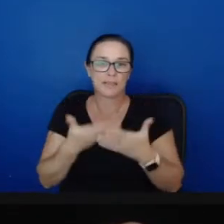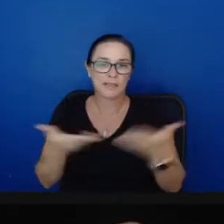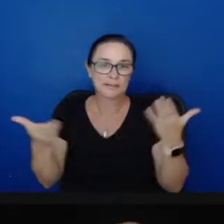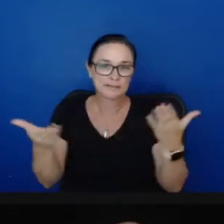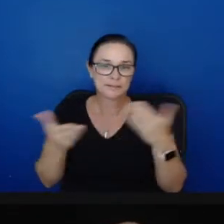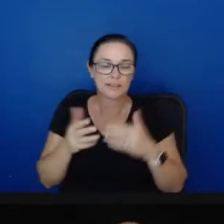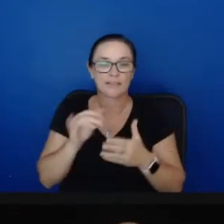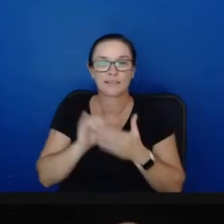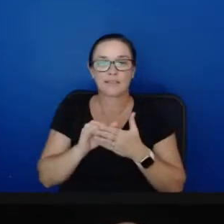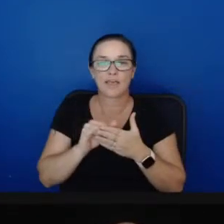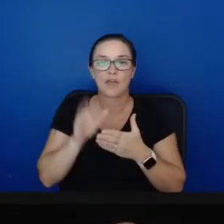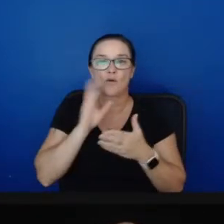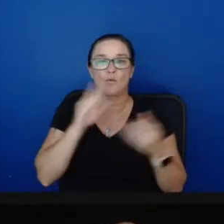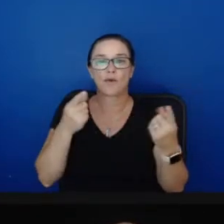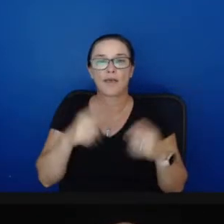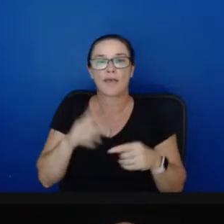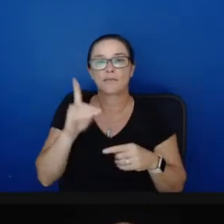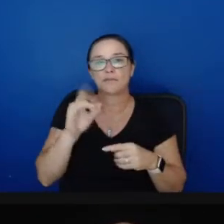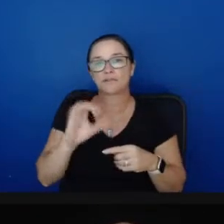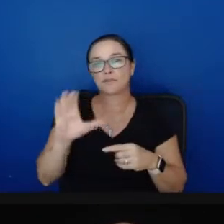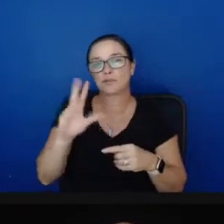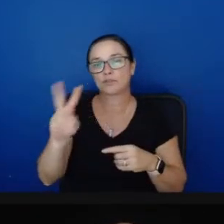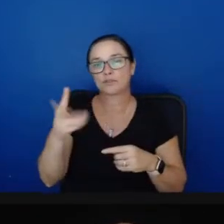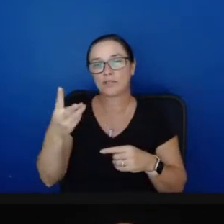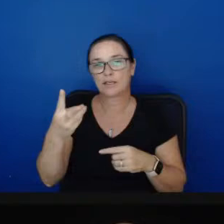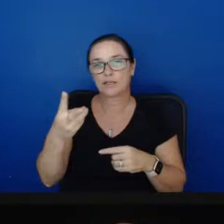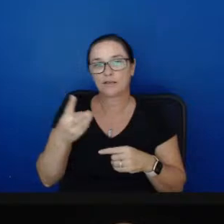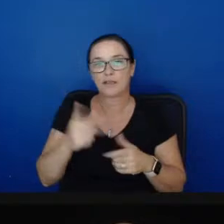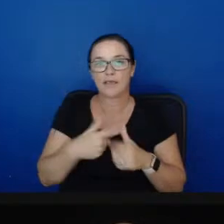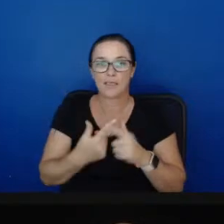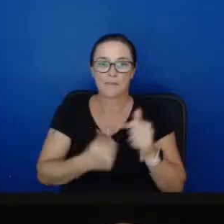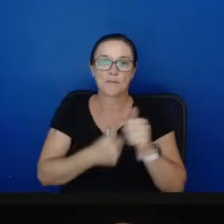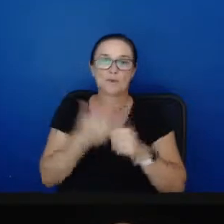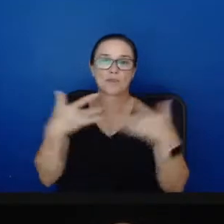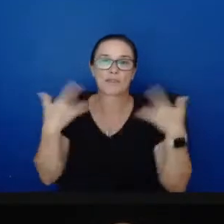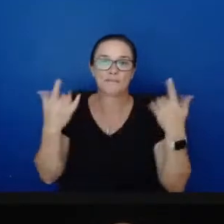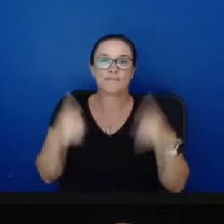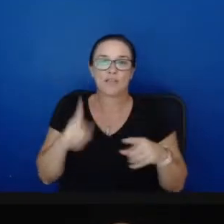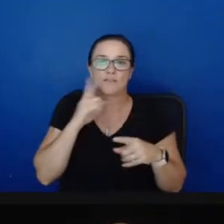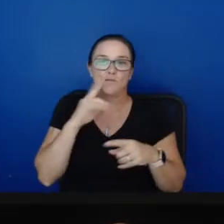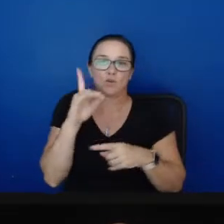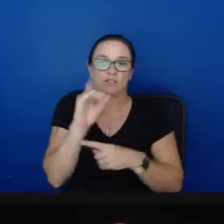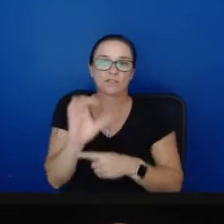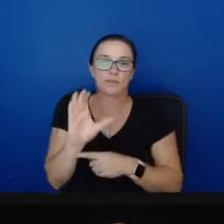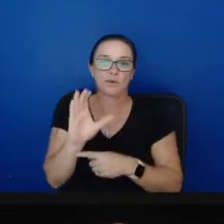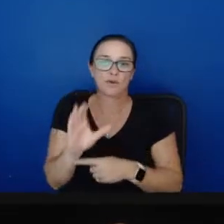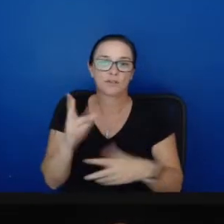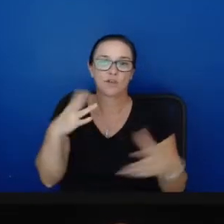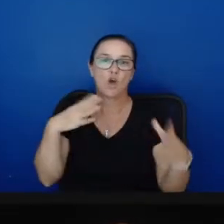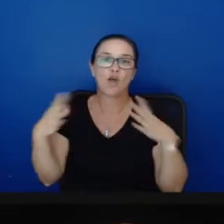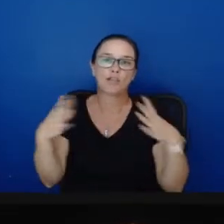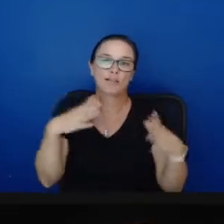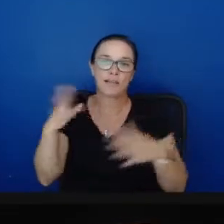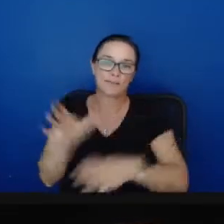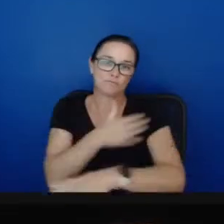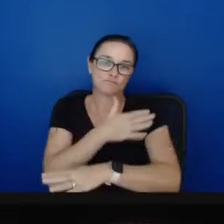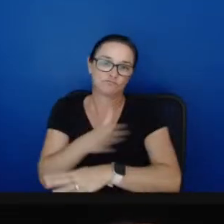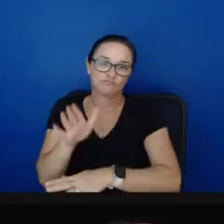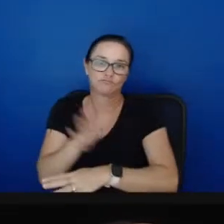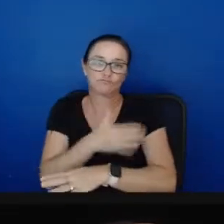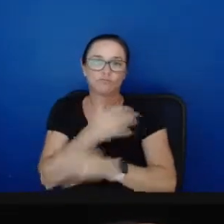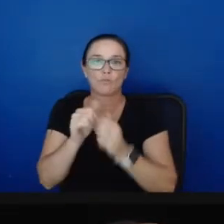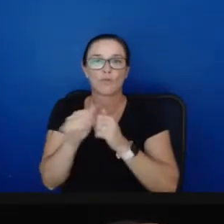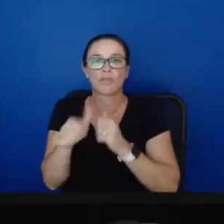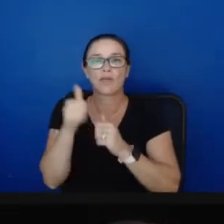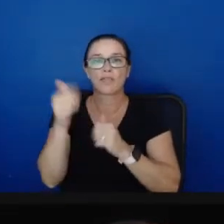up December 2nd in Kahuku. And then most of the events in the park for December are holiday concerts with some other talks